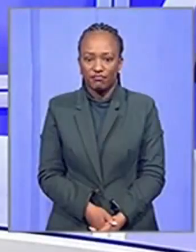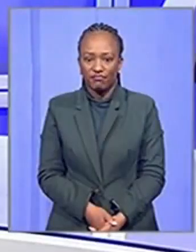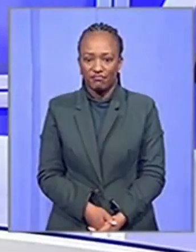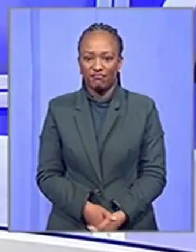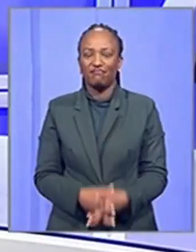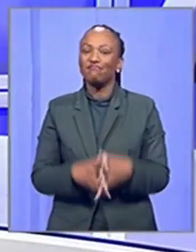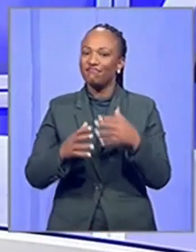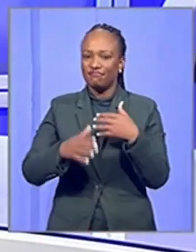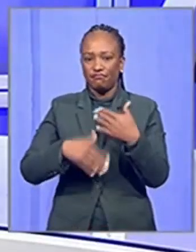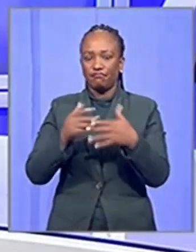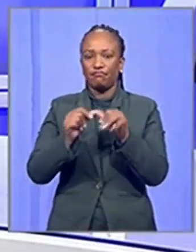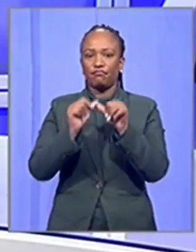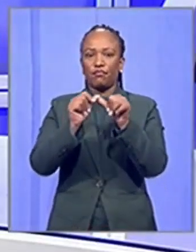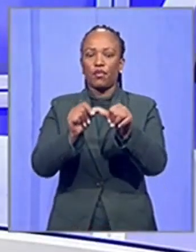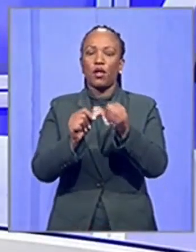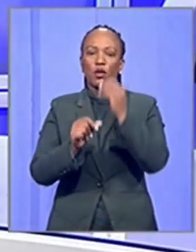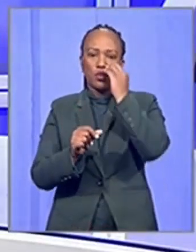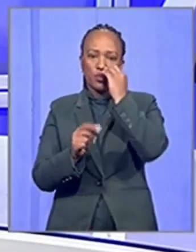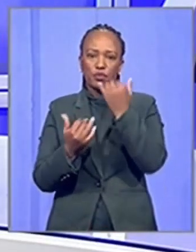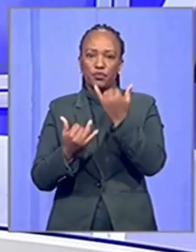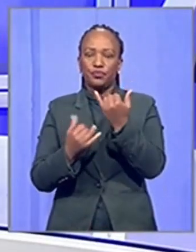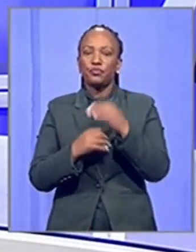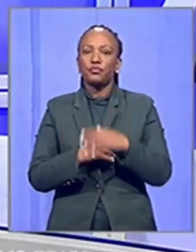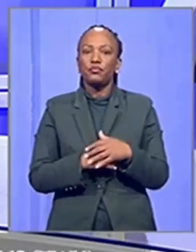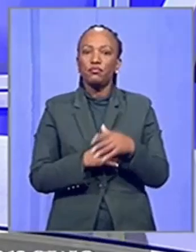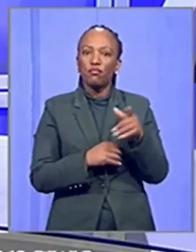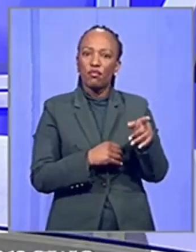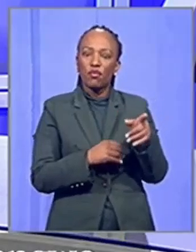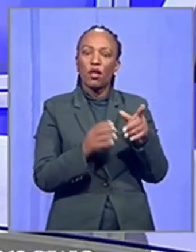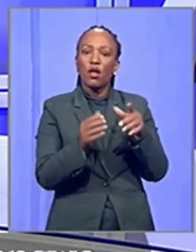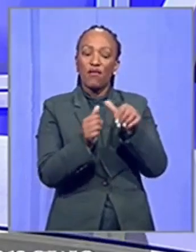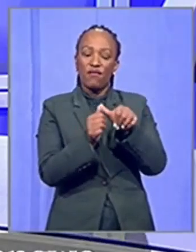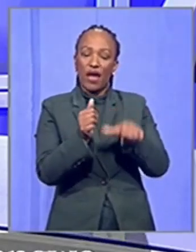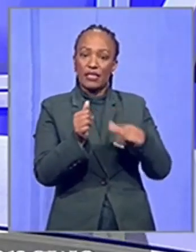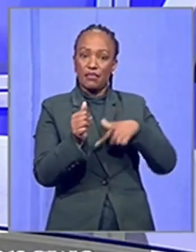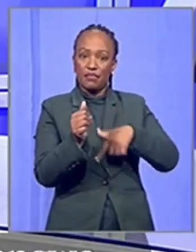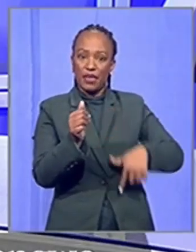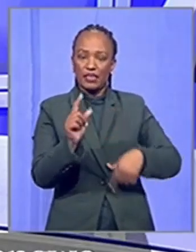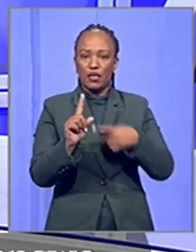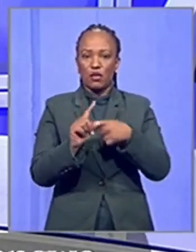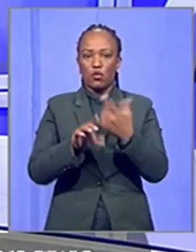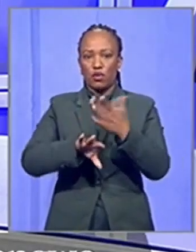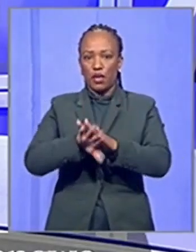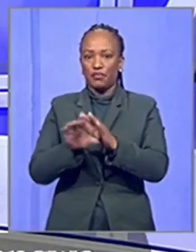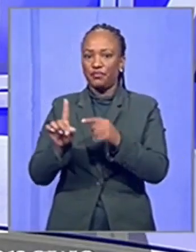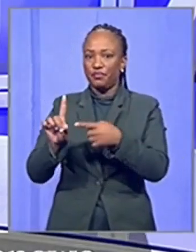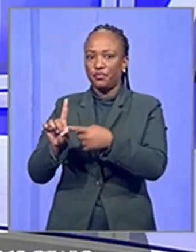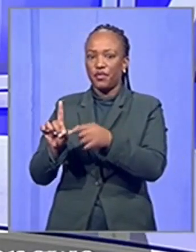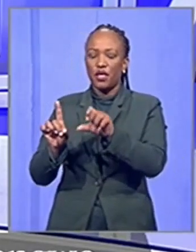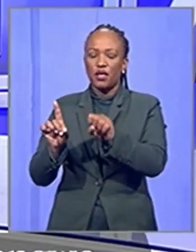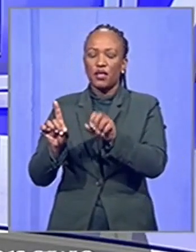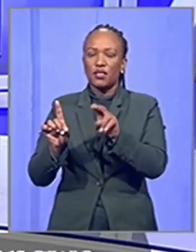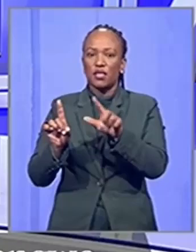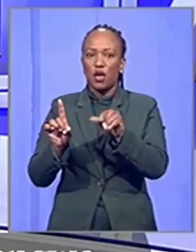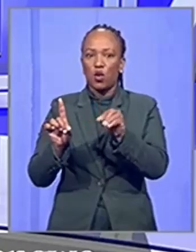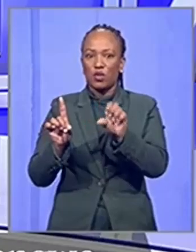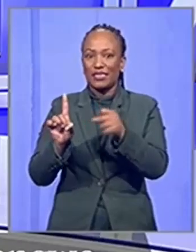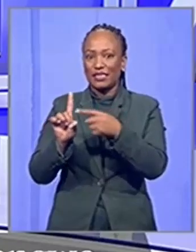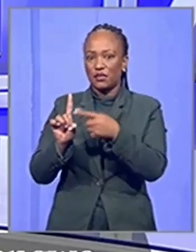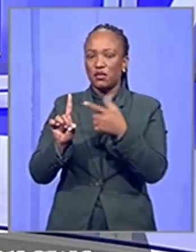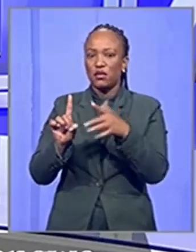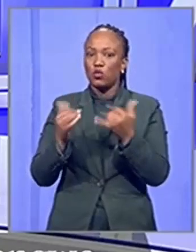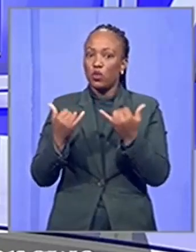Re tswella pele ka dikgang tsa rona. Moswi motlatsa mopresidente wa Malawi Ngaka Saulos Chilima o bolokilwe kwa ntšheu kwa borwa